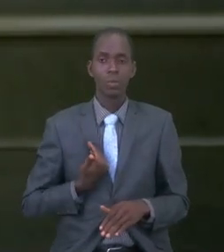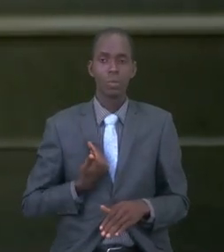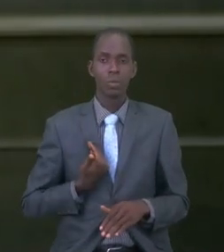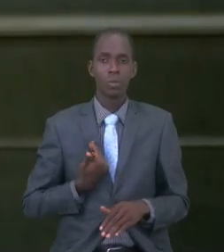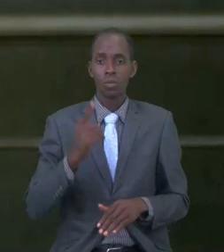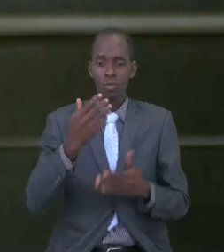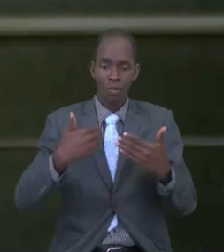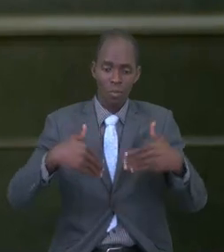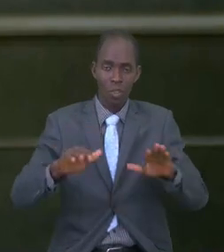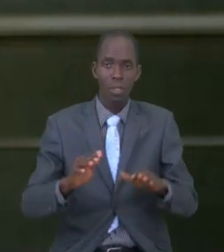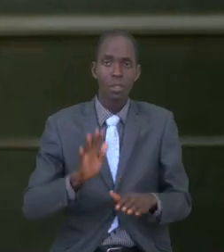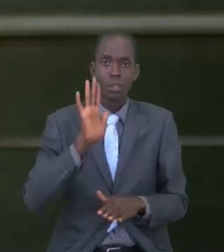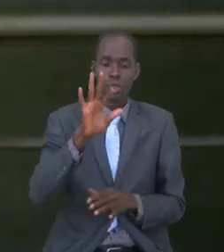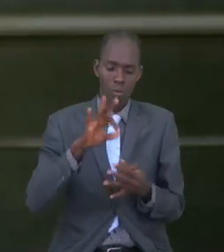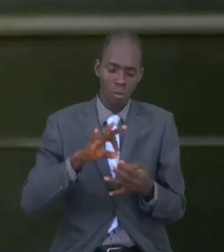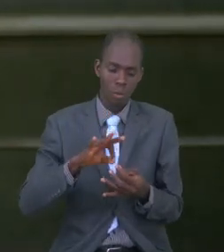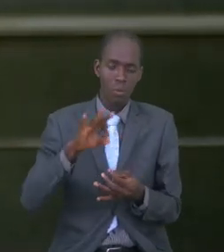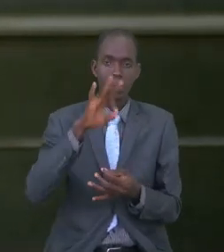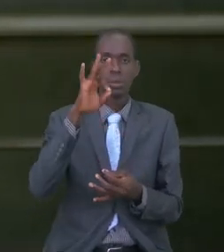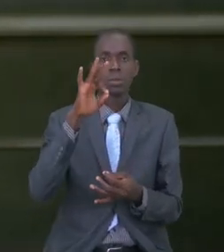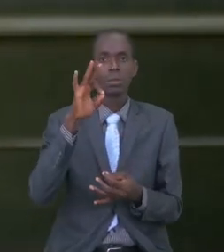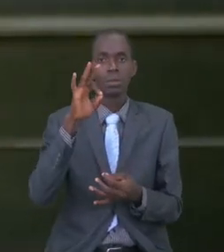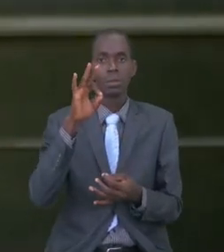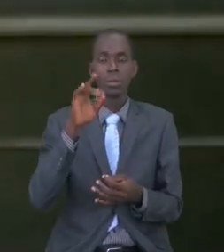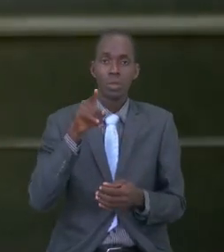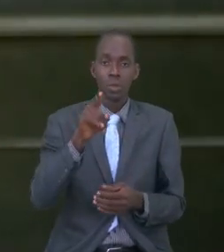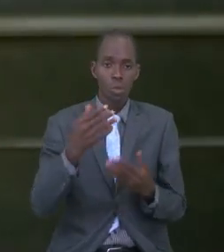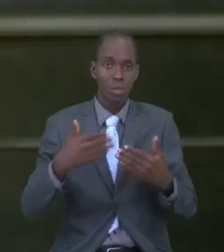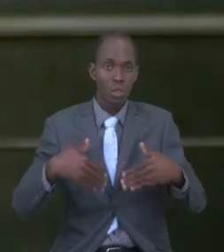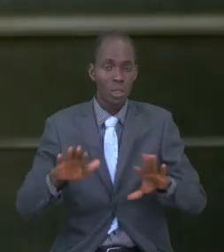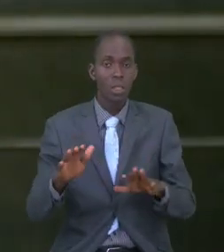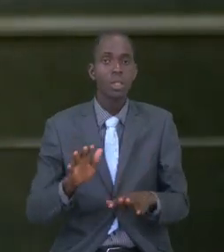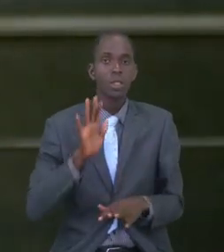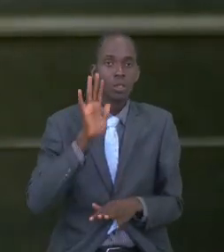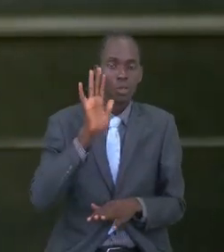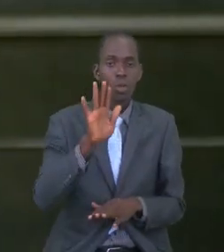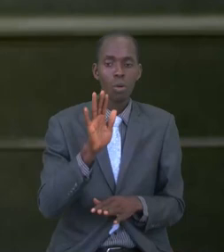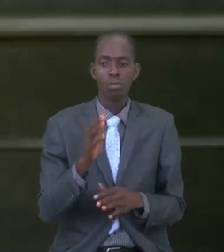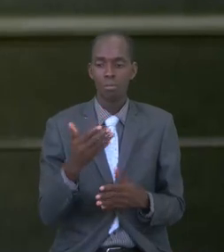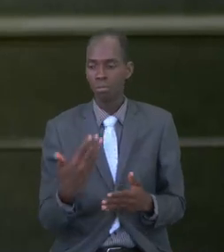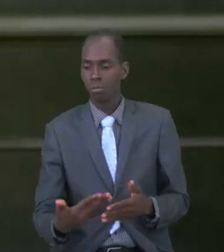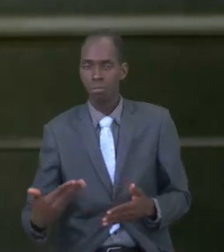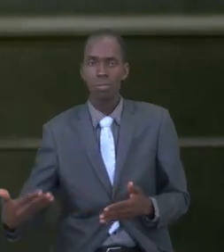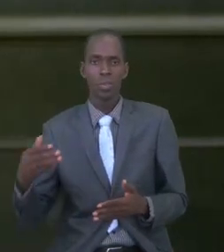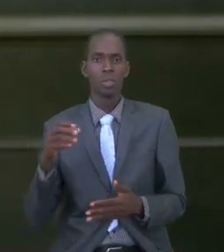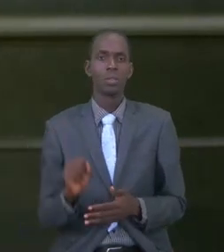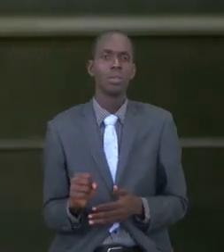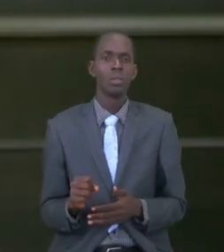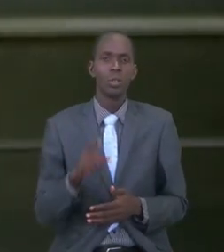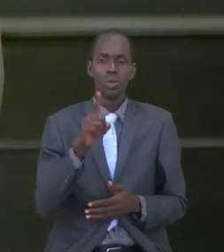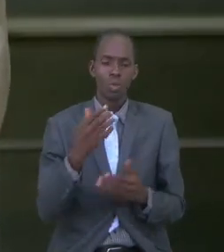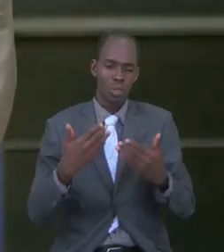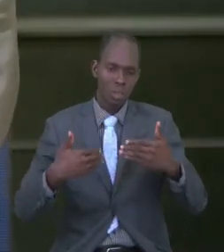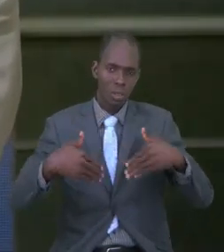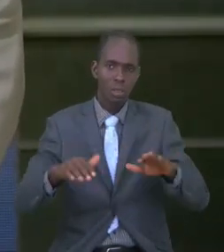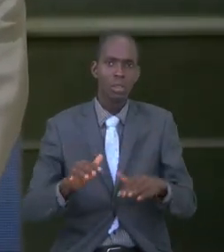you sell your spirit, you sell your position, you sell